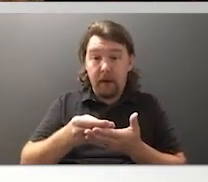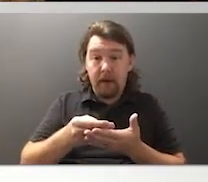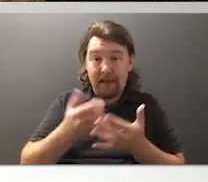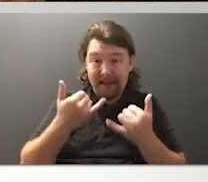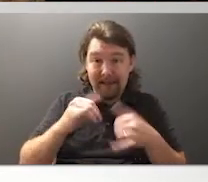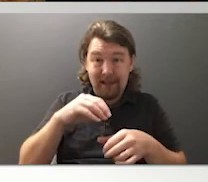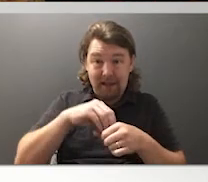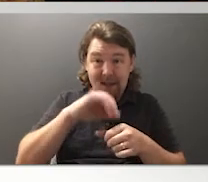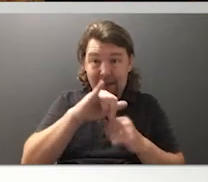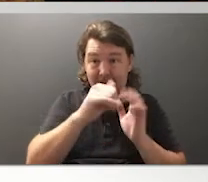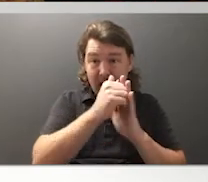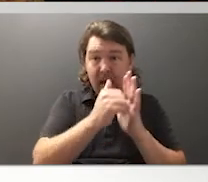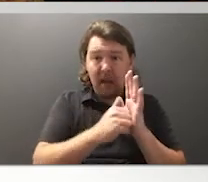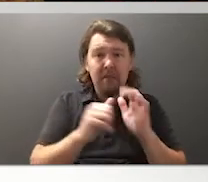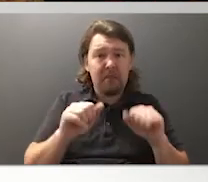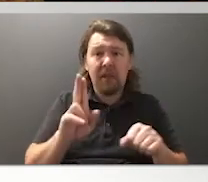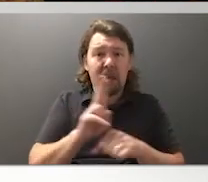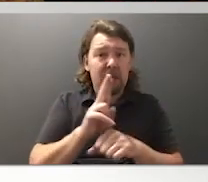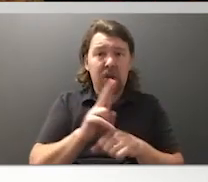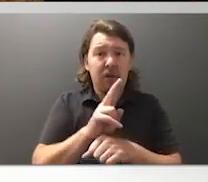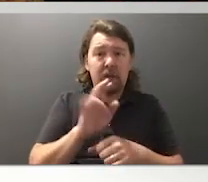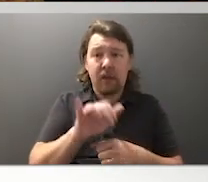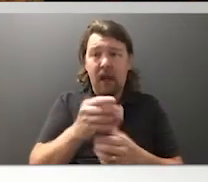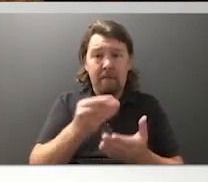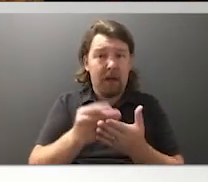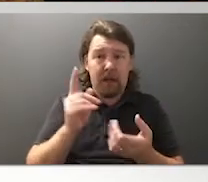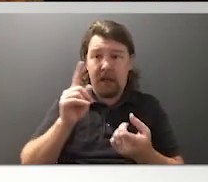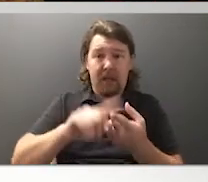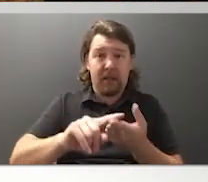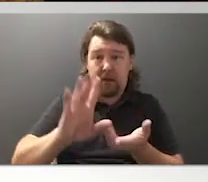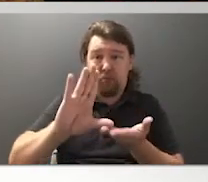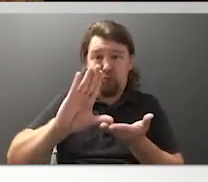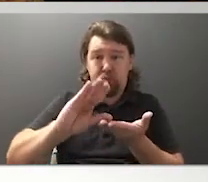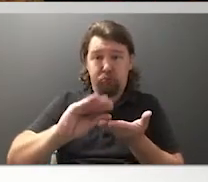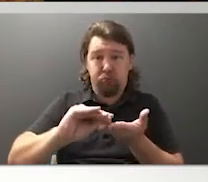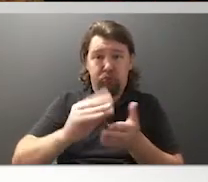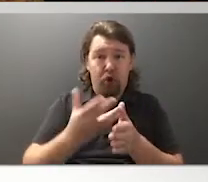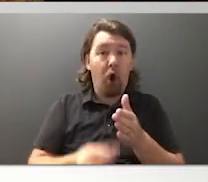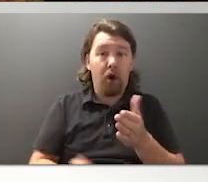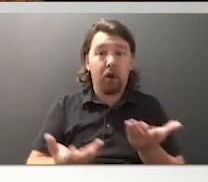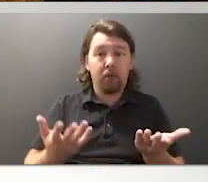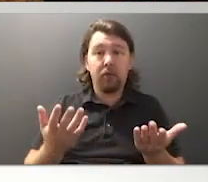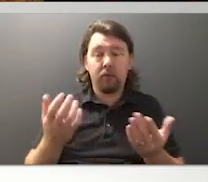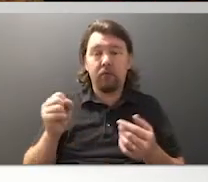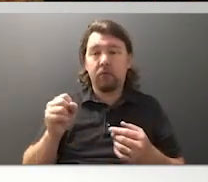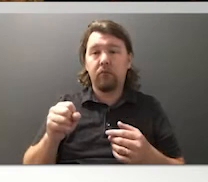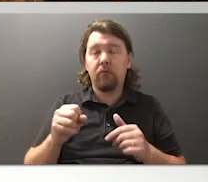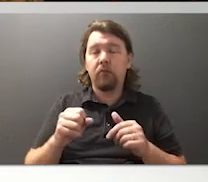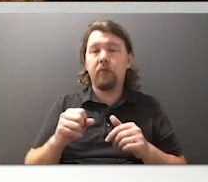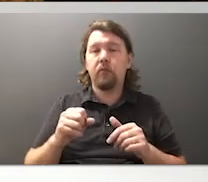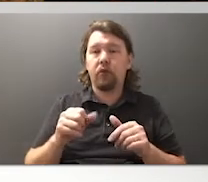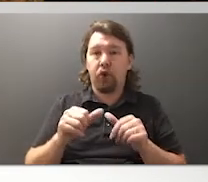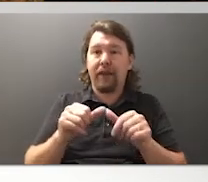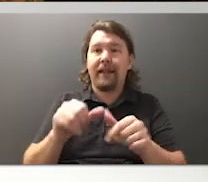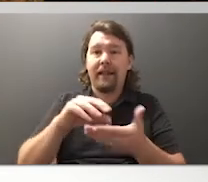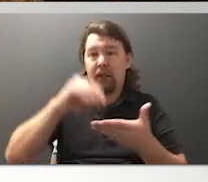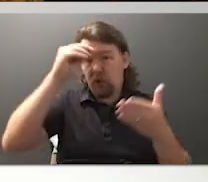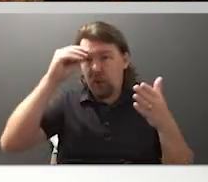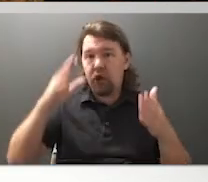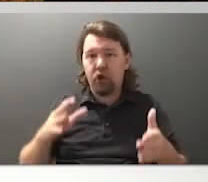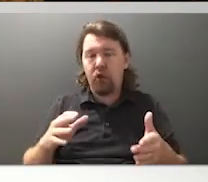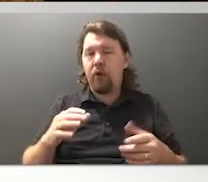can use those funds until they're depleted, right? So they just have to, as a continuing student, they wouldn't be able